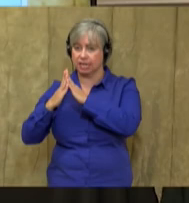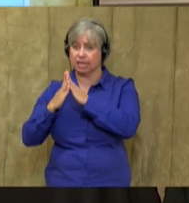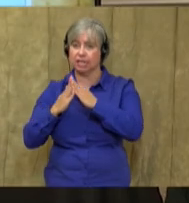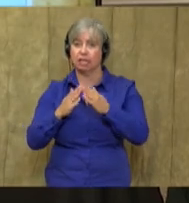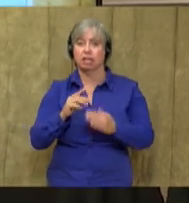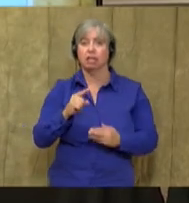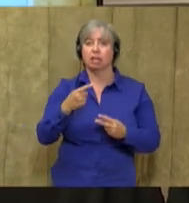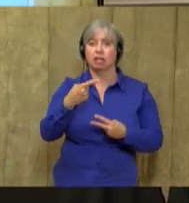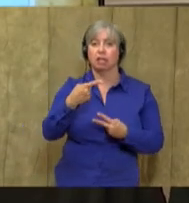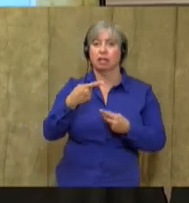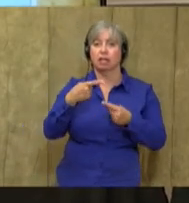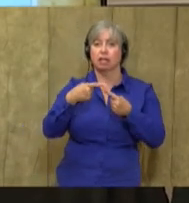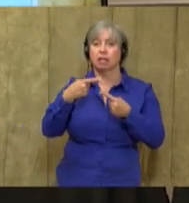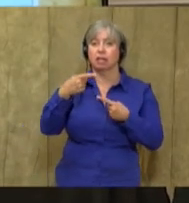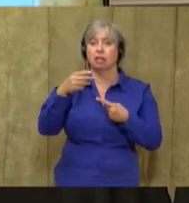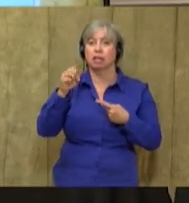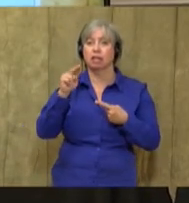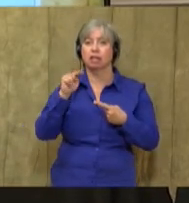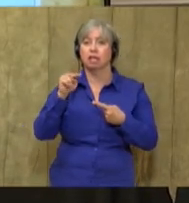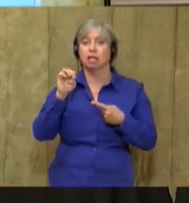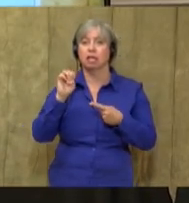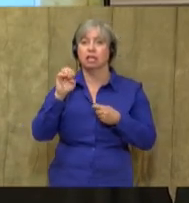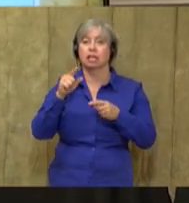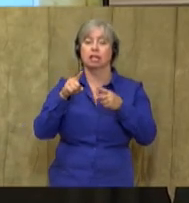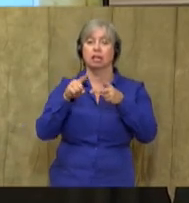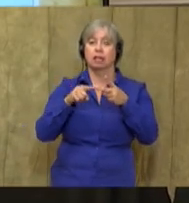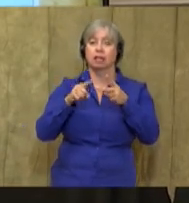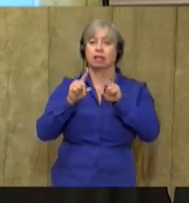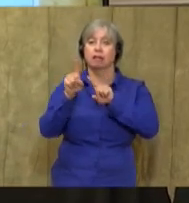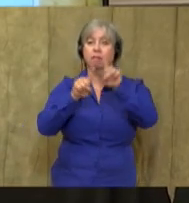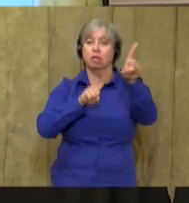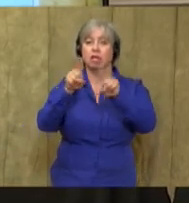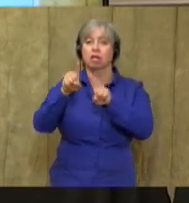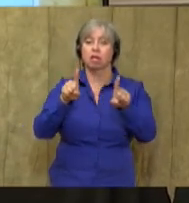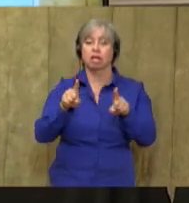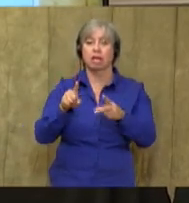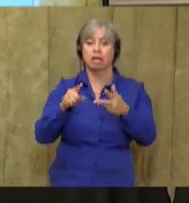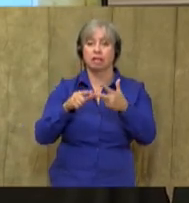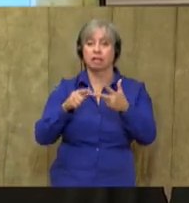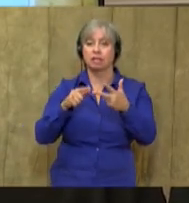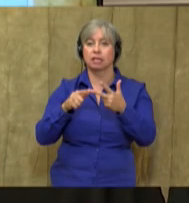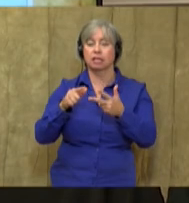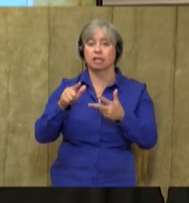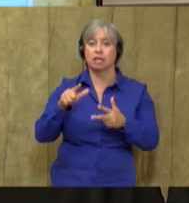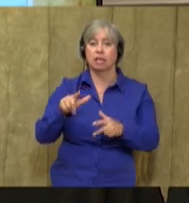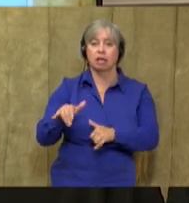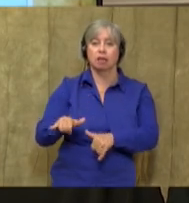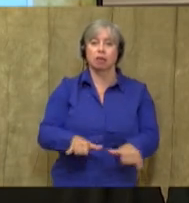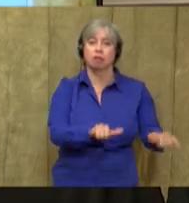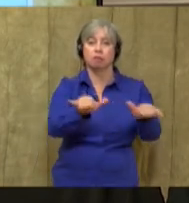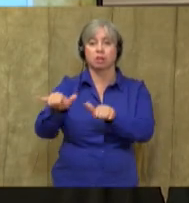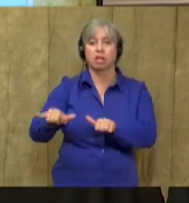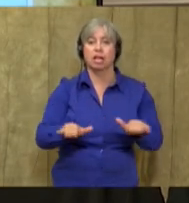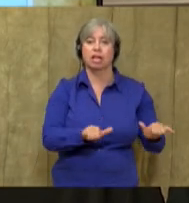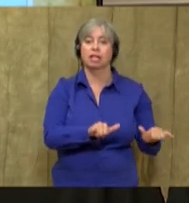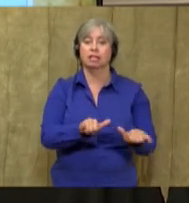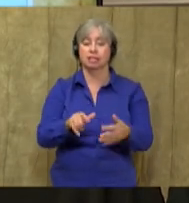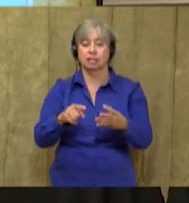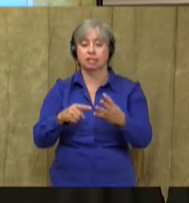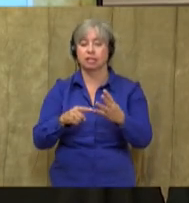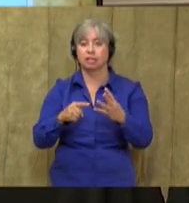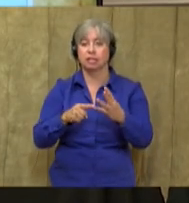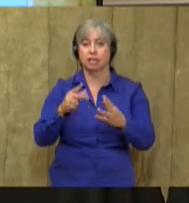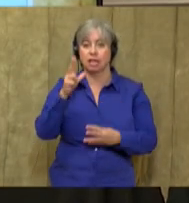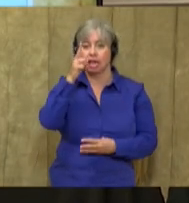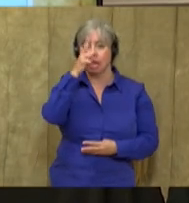in. They are Genoa, Milan, Venice, and Florence, Italy. So this is where the great